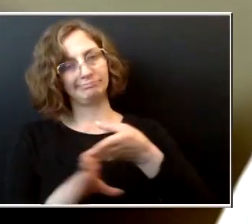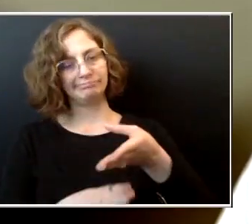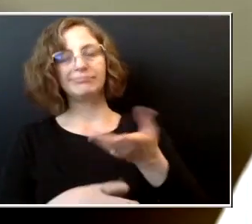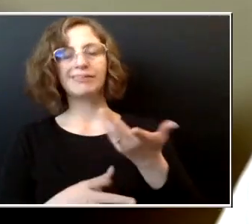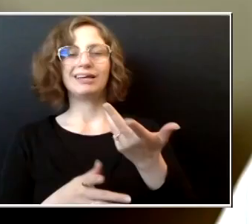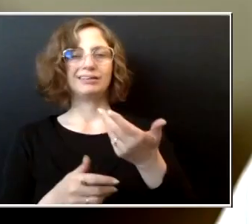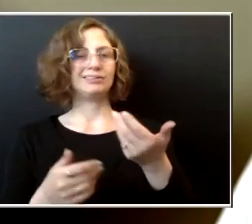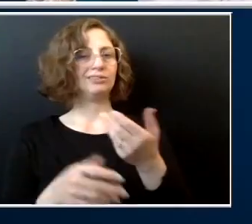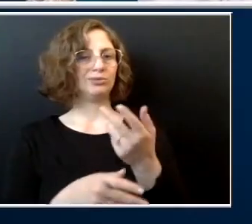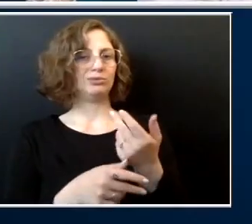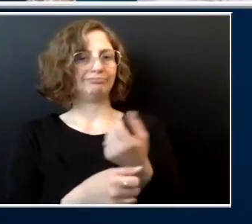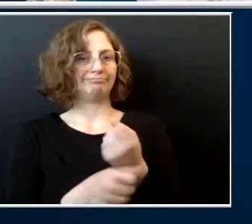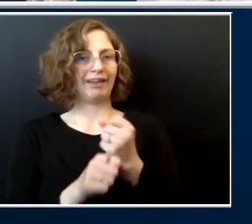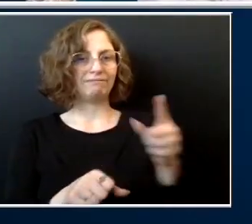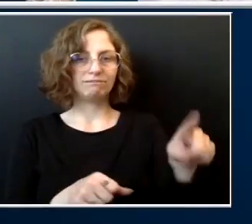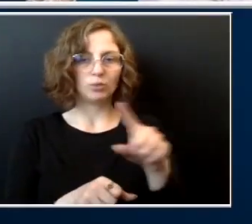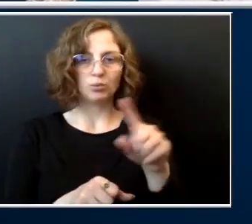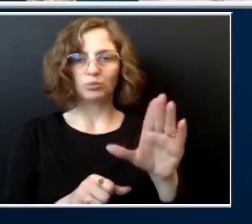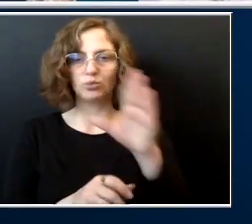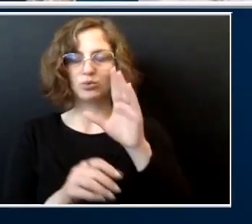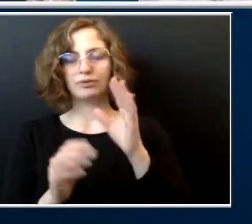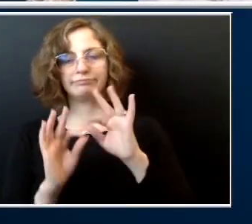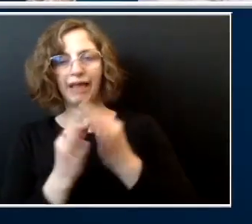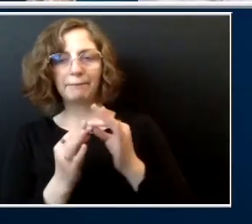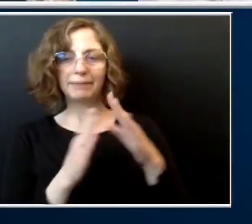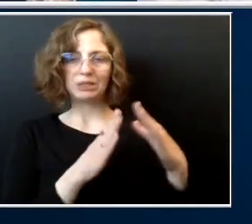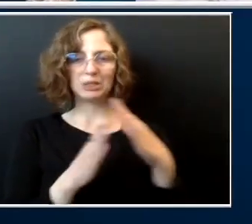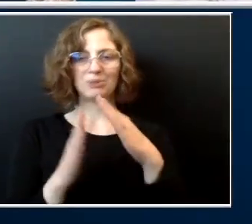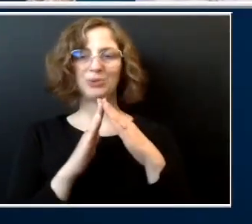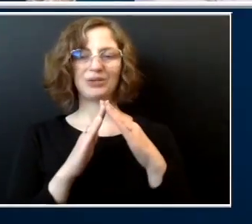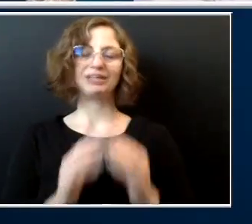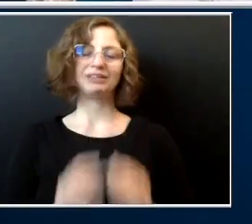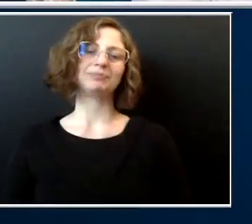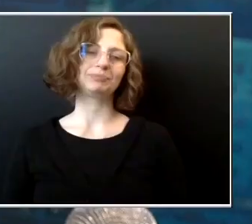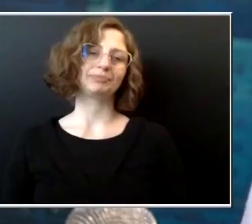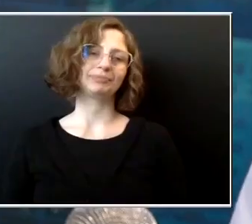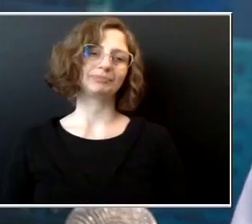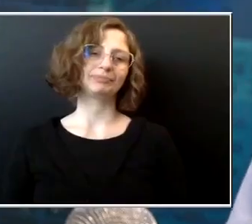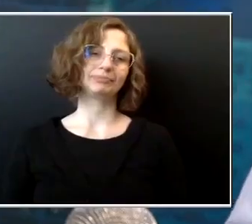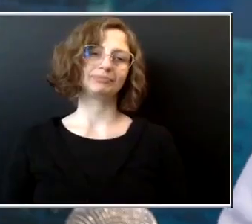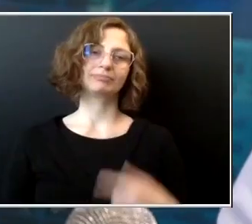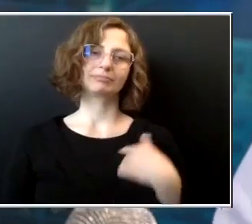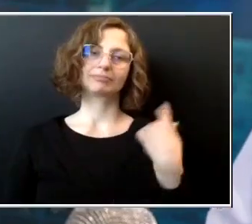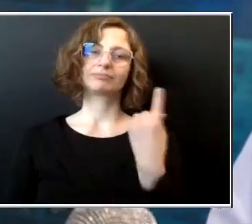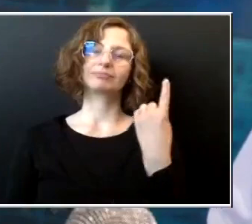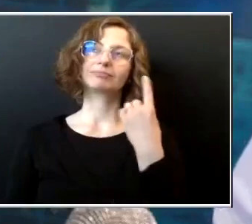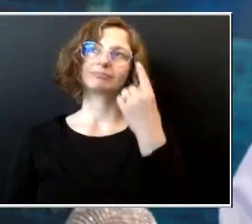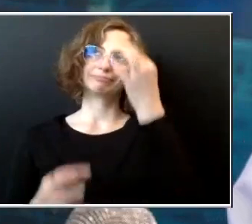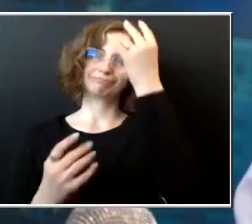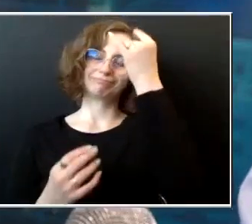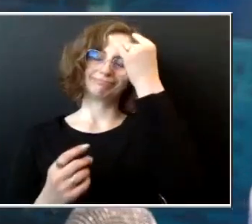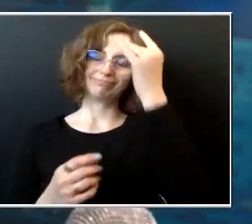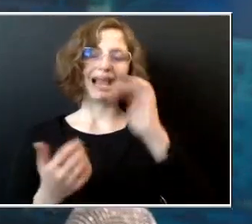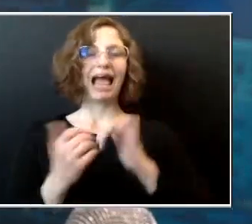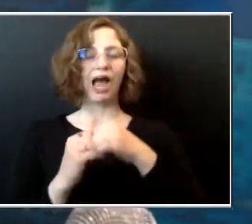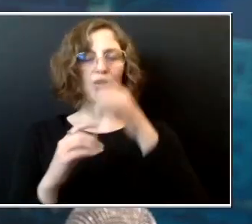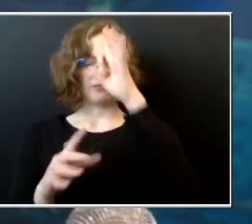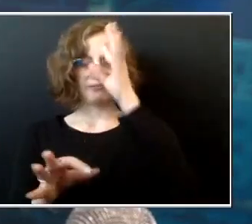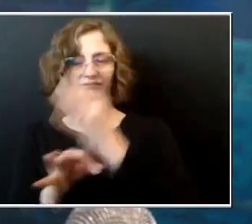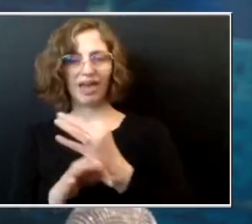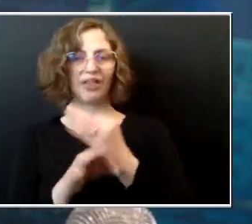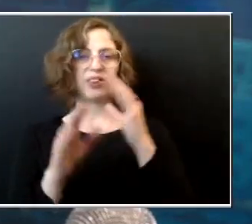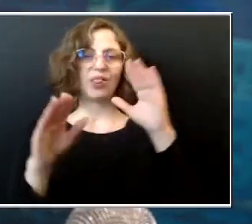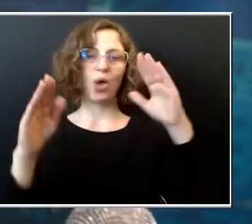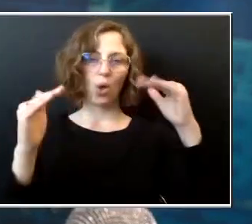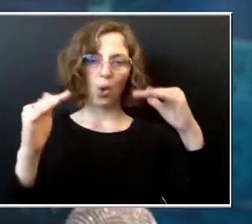safe and healthy. Yeah, I always reflect on the intersection of faith, hope, and science. Faith